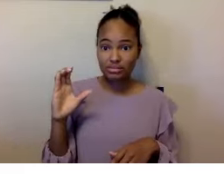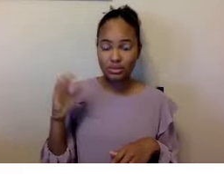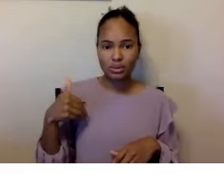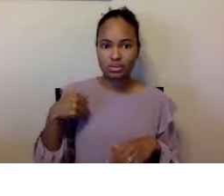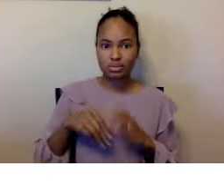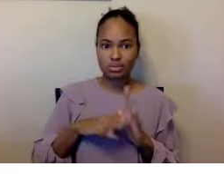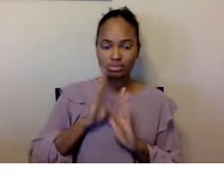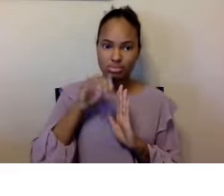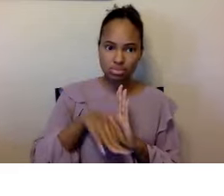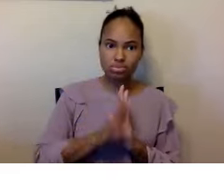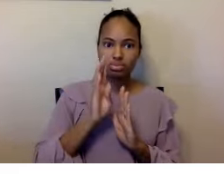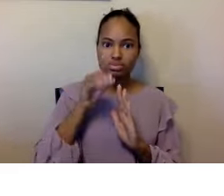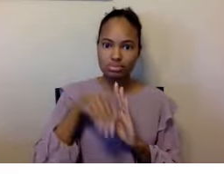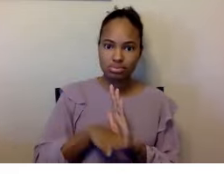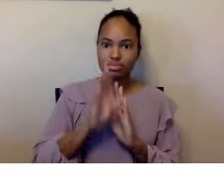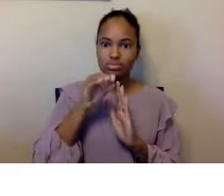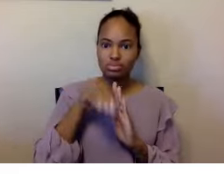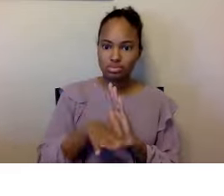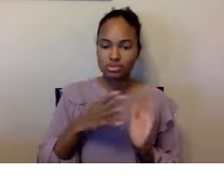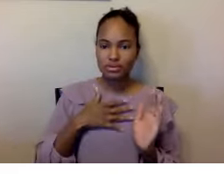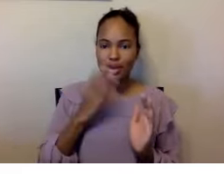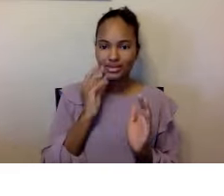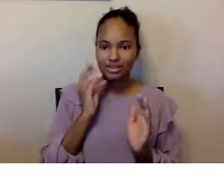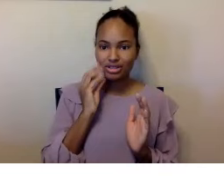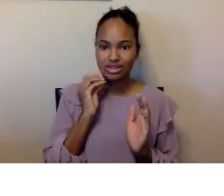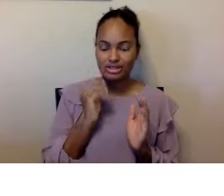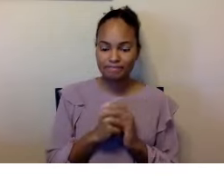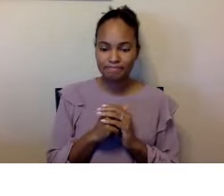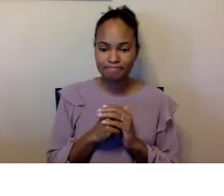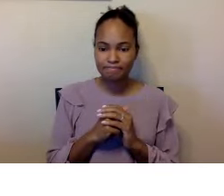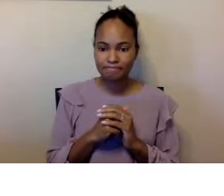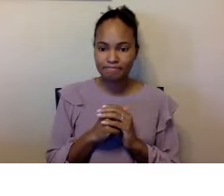ride. One, and